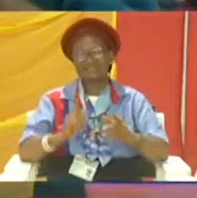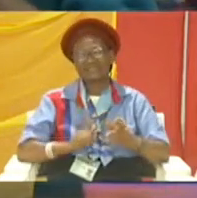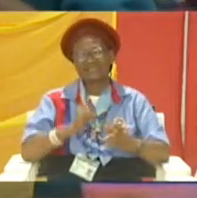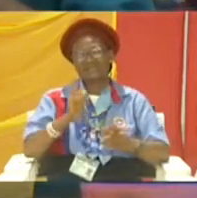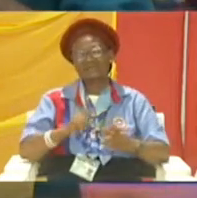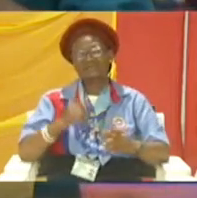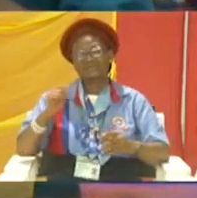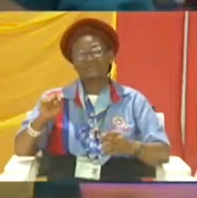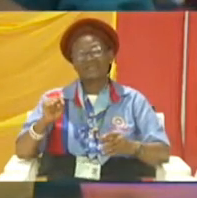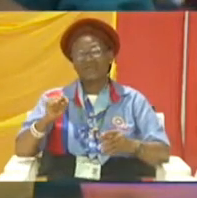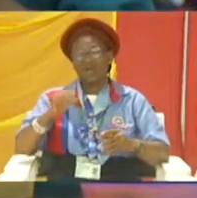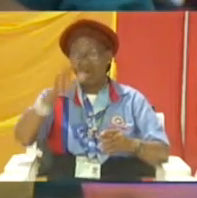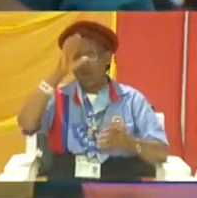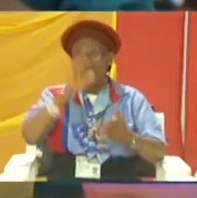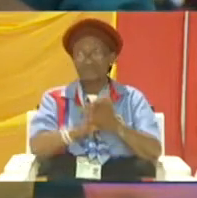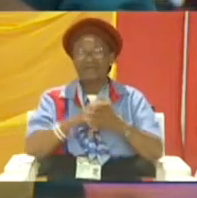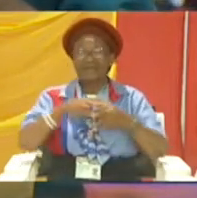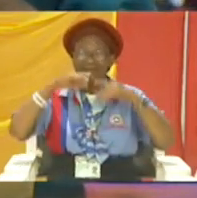husband laughed at